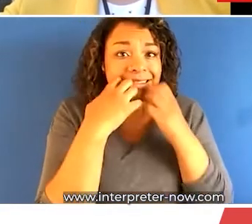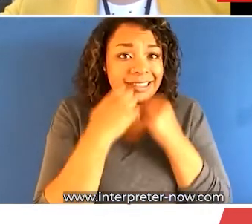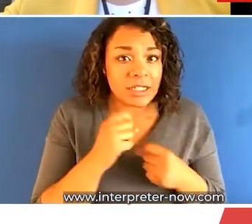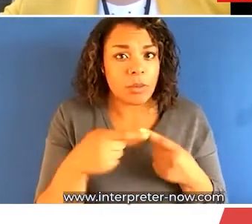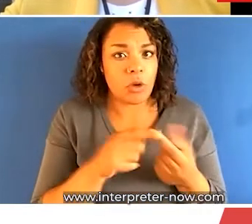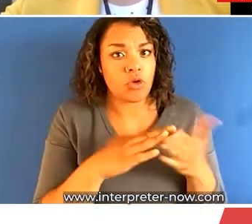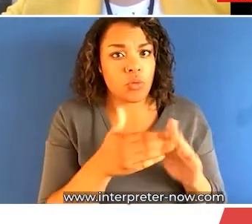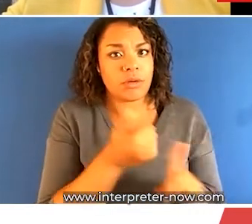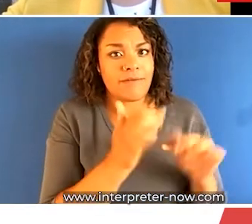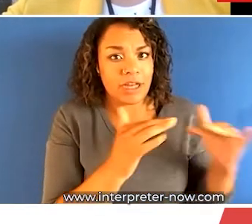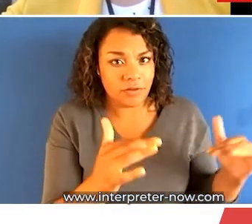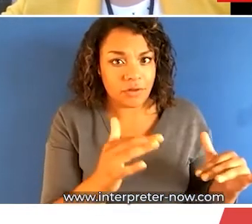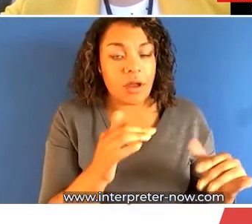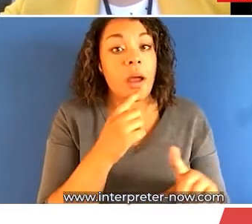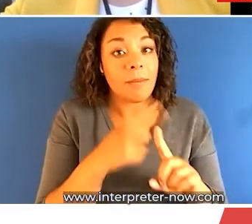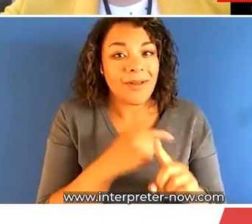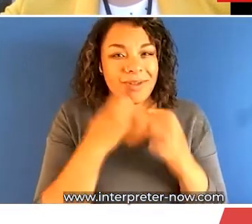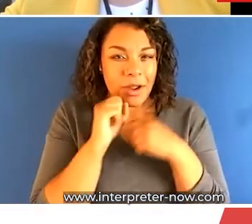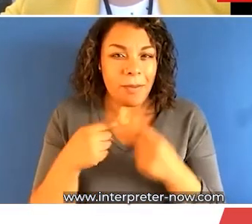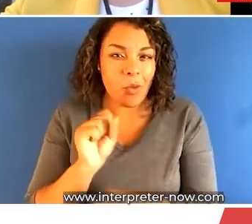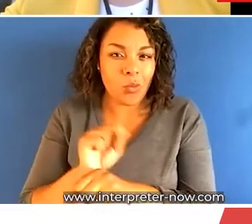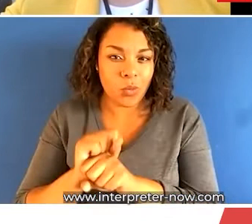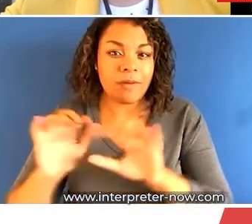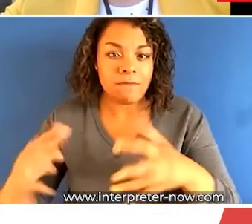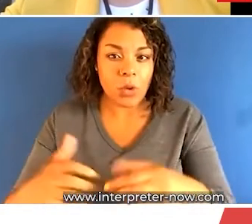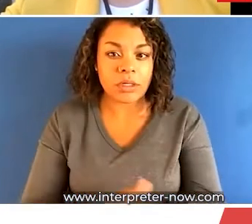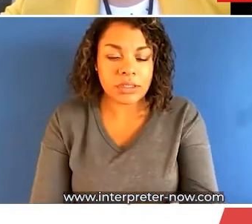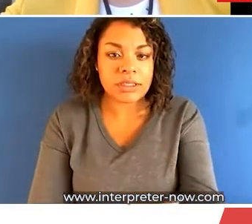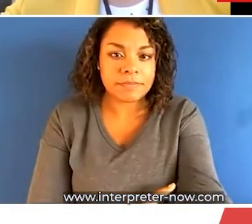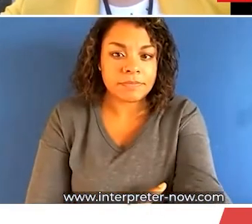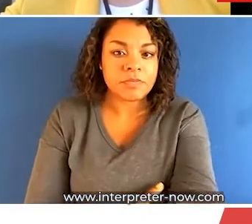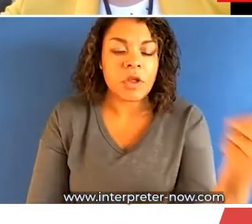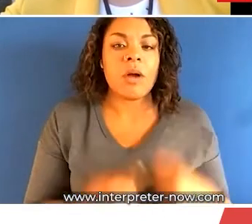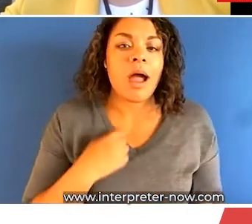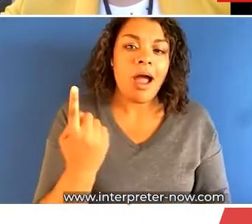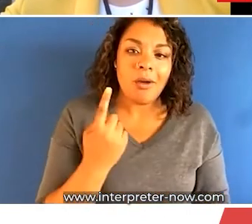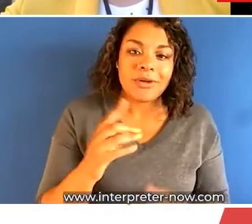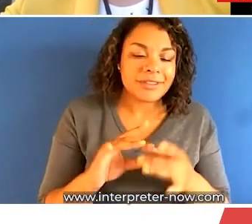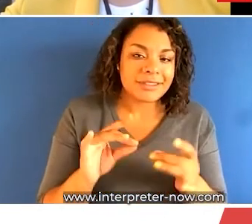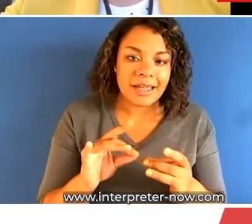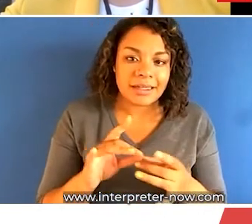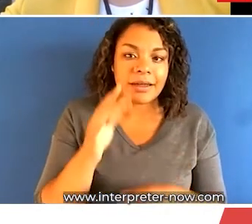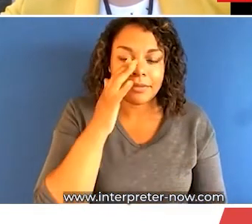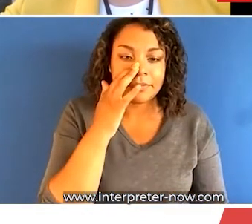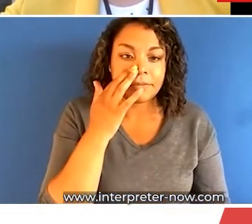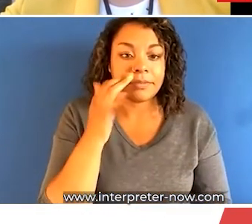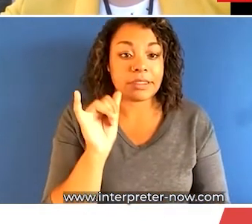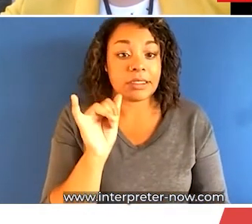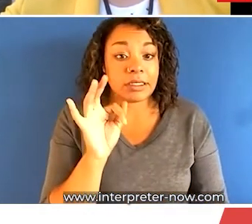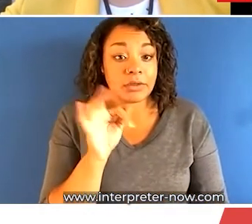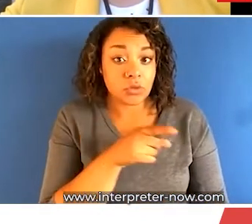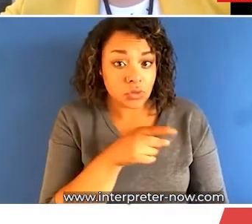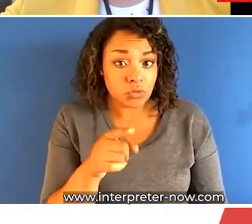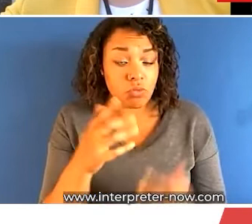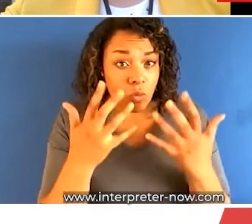community, but also your workforce. So I always say, if you want